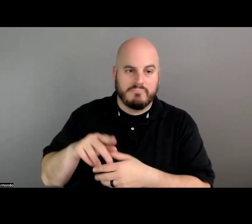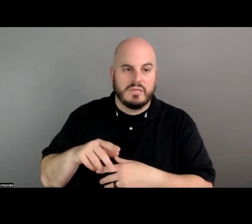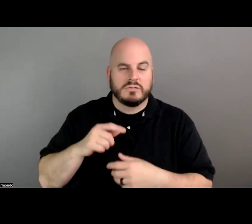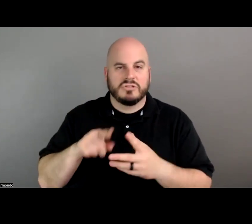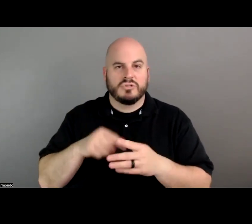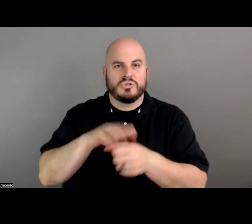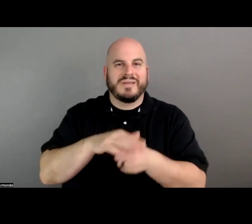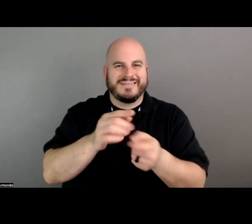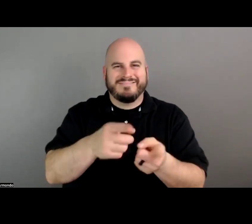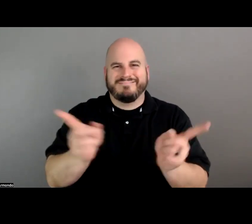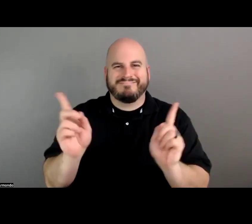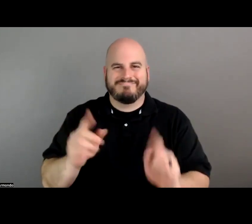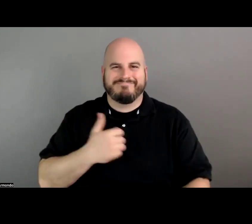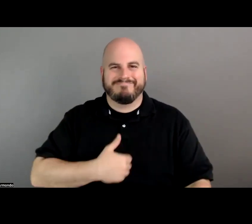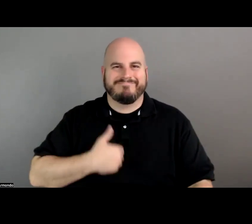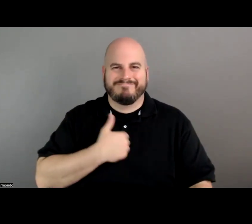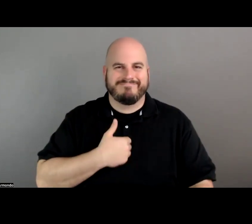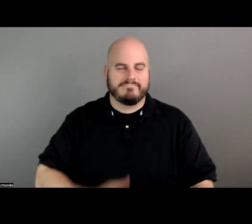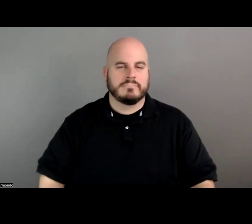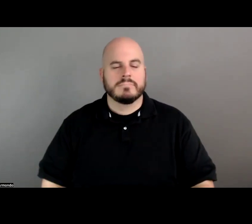sorry, is where